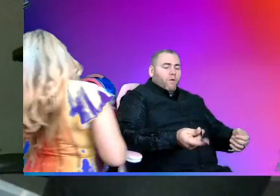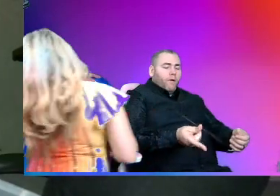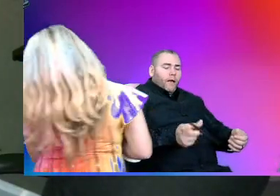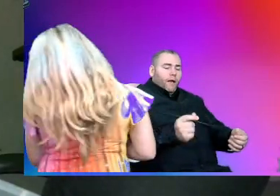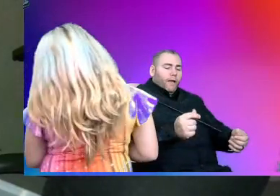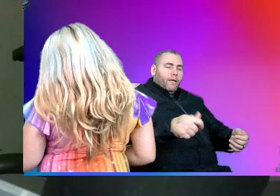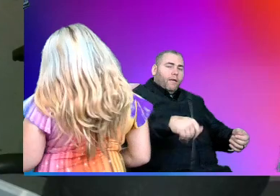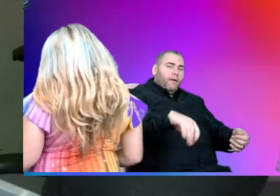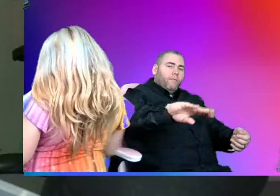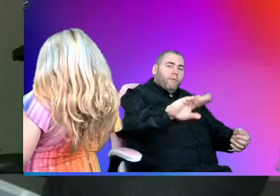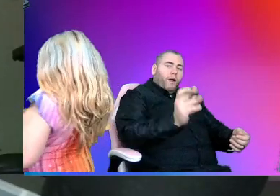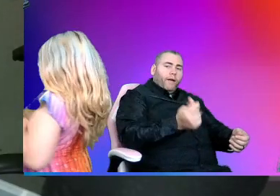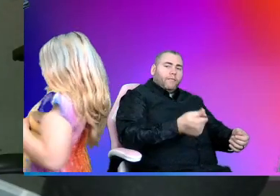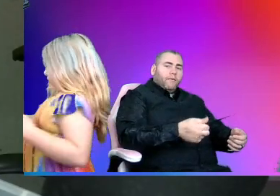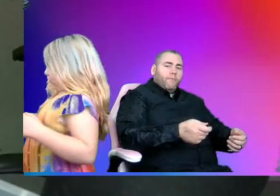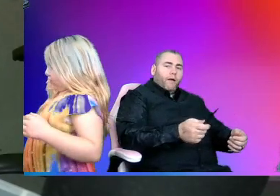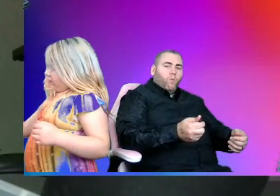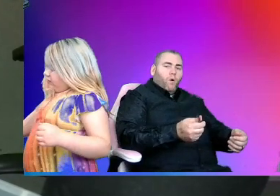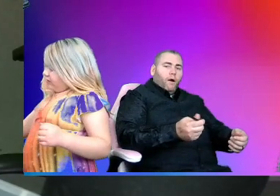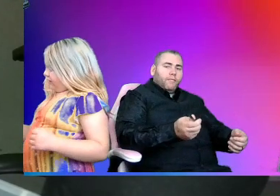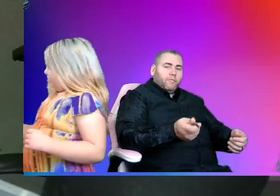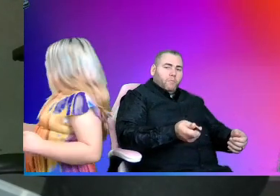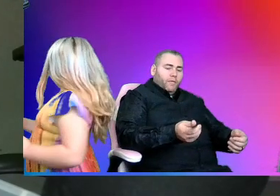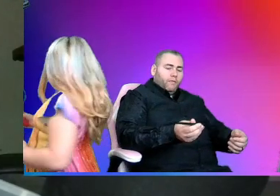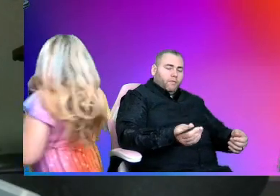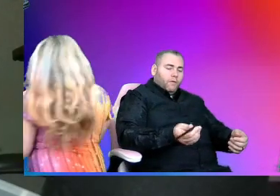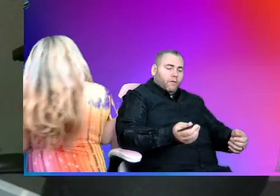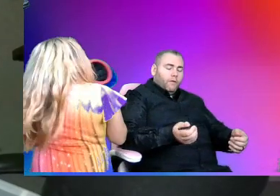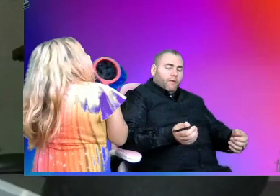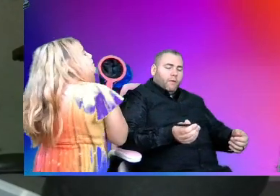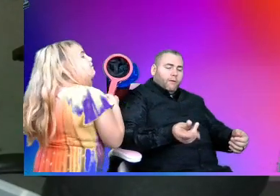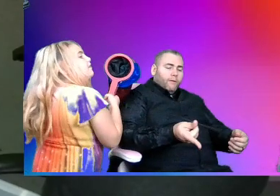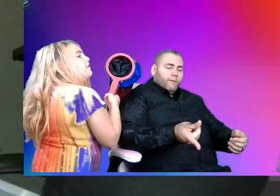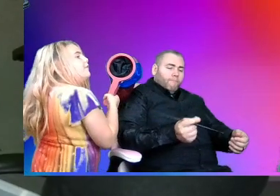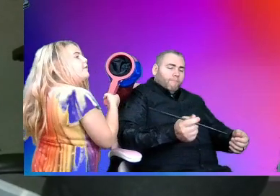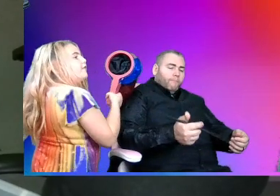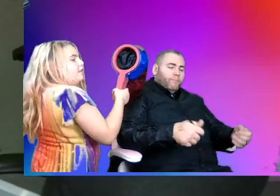video, and I am practicing my wand spins.